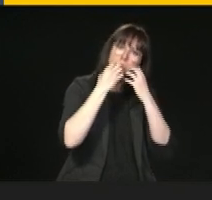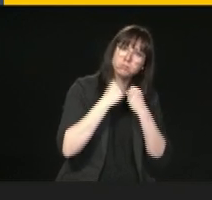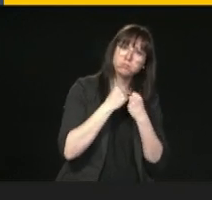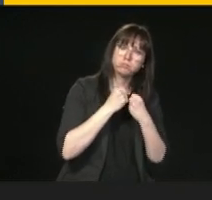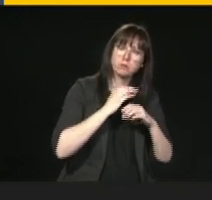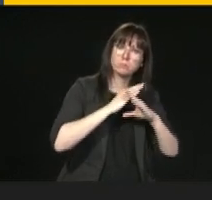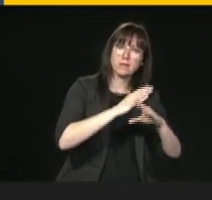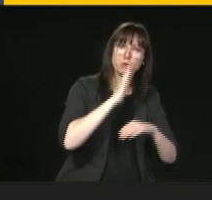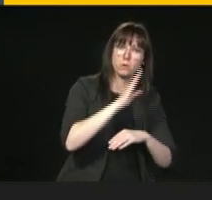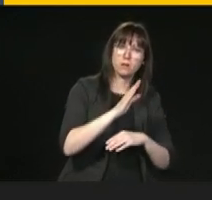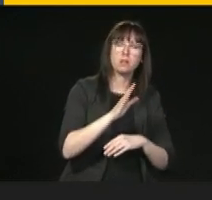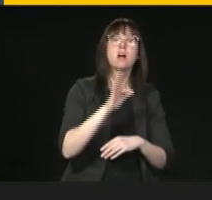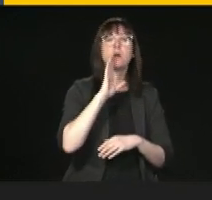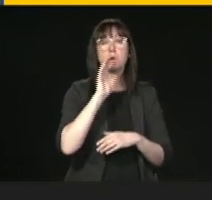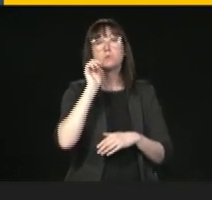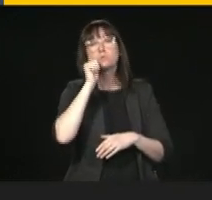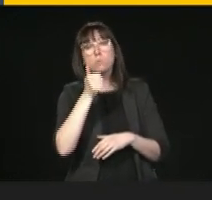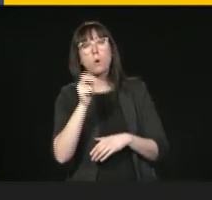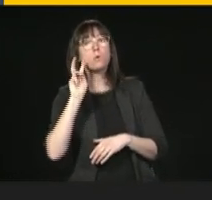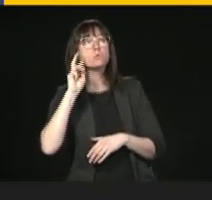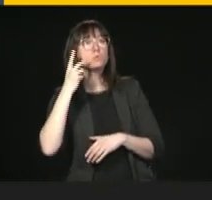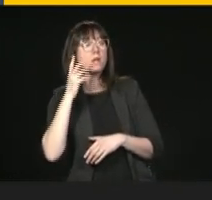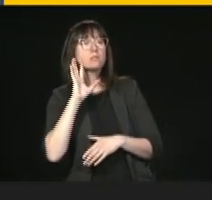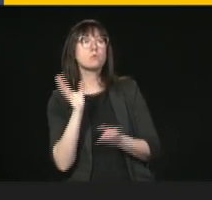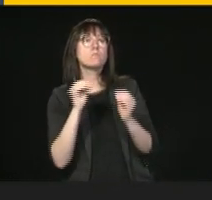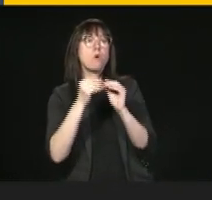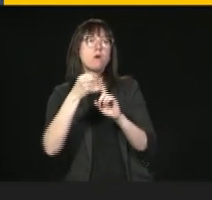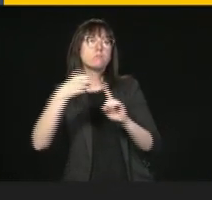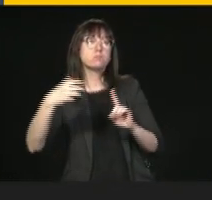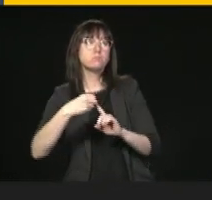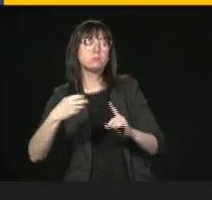and we'll do it as soon as we have more details for Canadians.